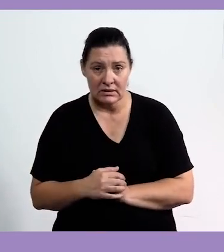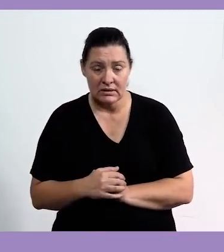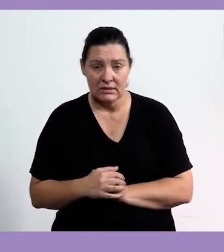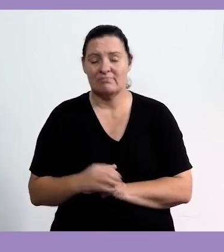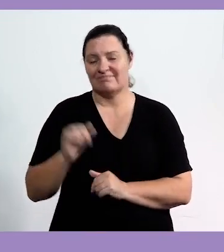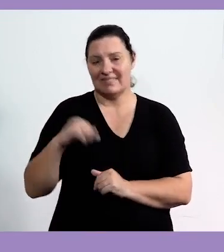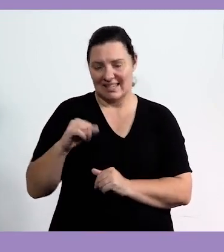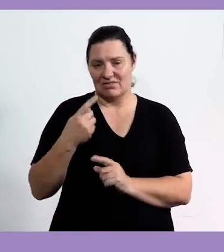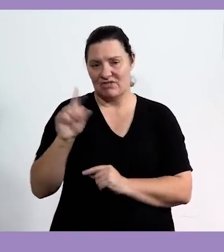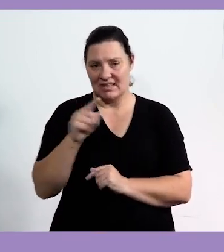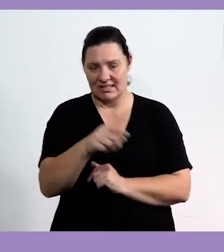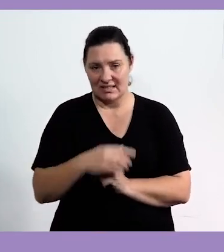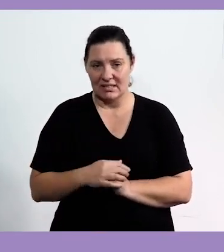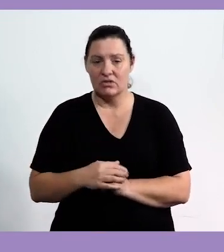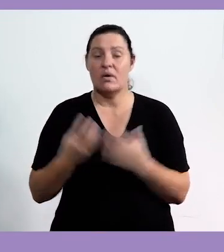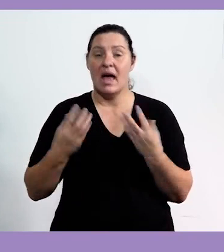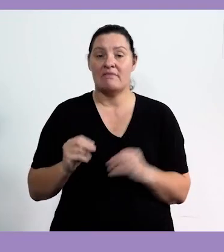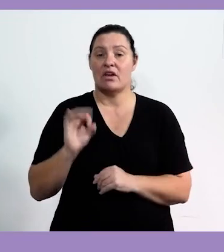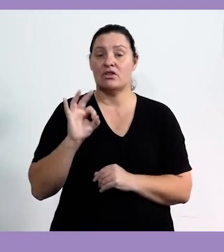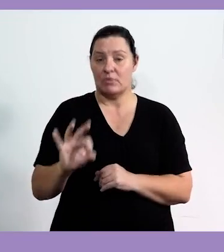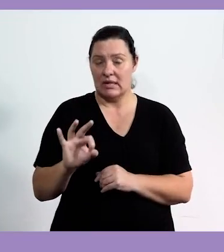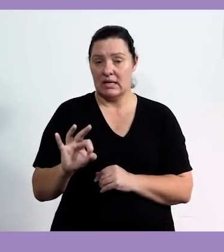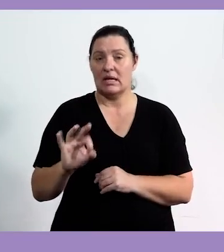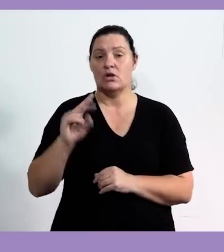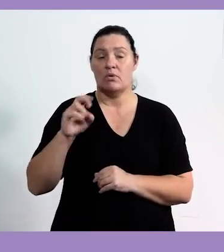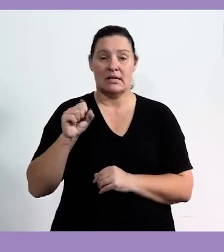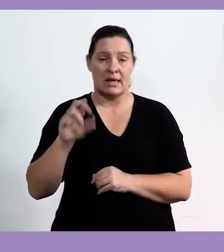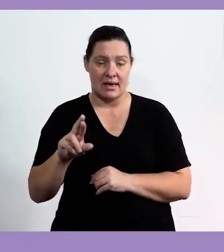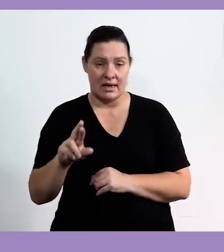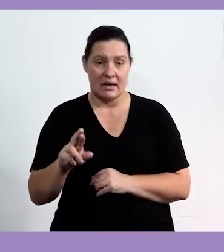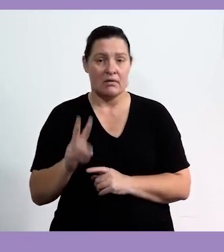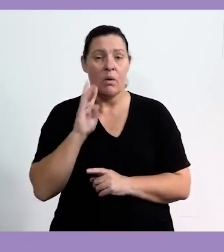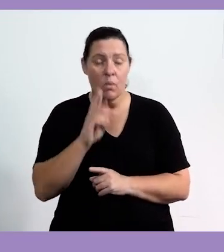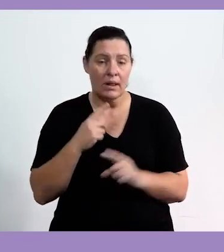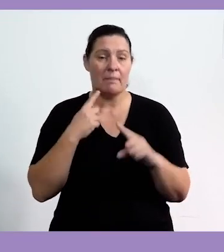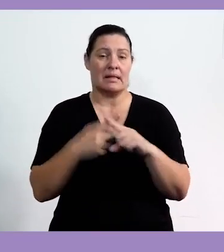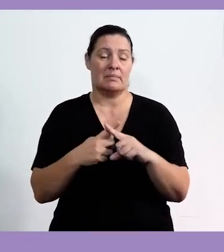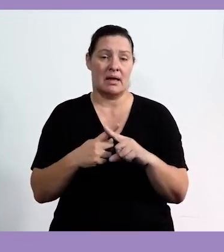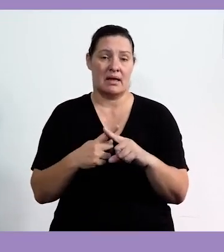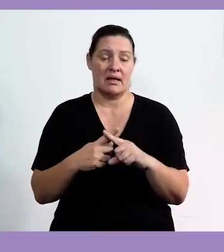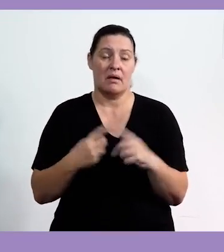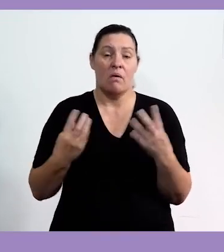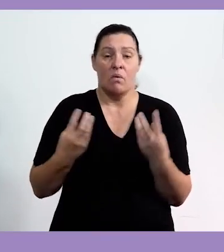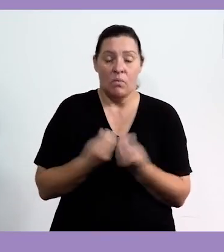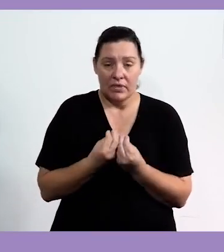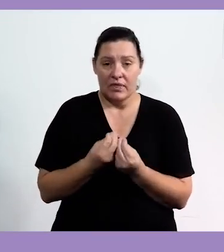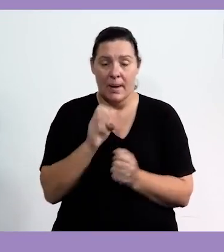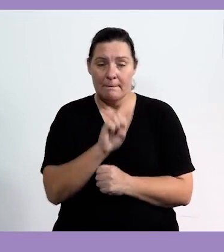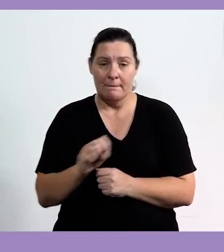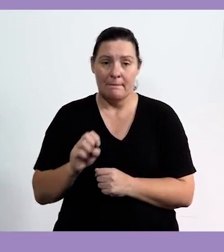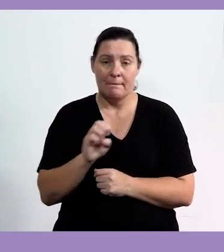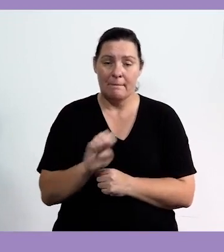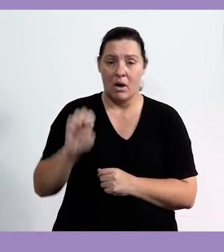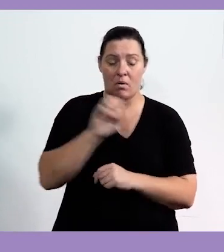be? Yes, you are correct. So we have the 3 as our numerator. It is going to multiply with